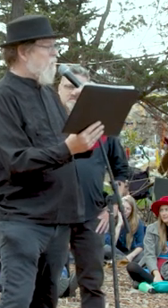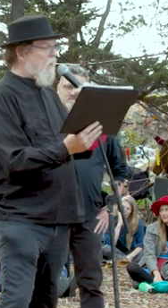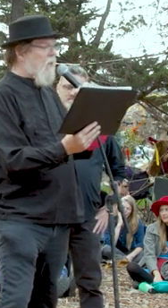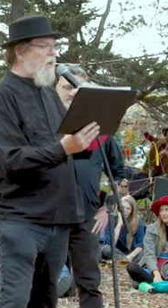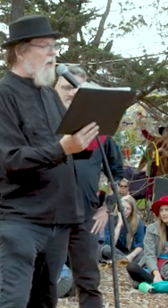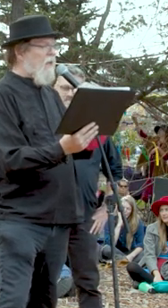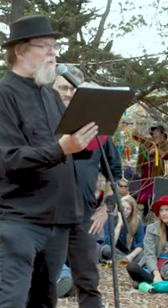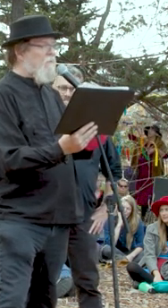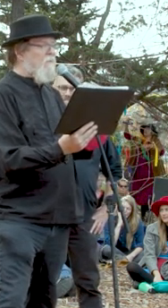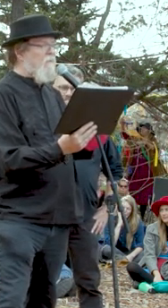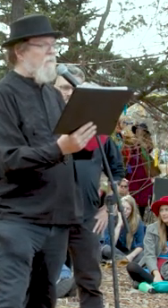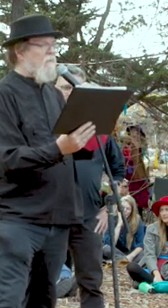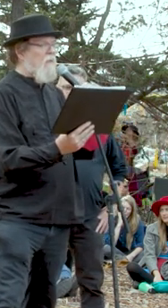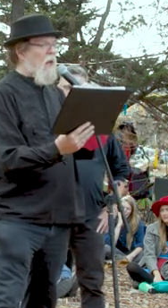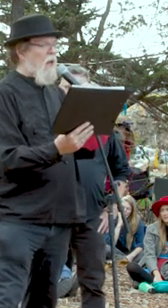Miriam Dyek.